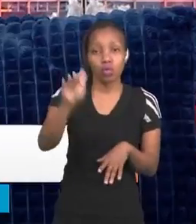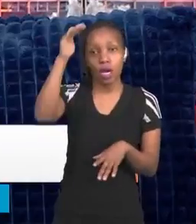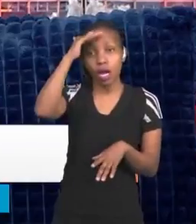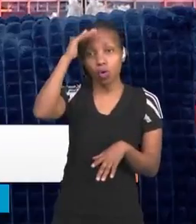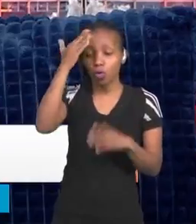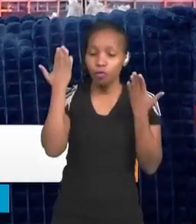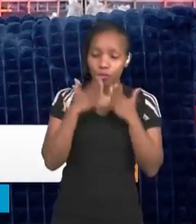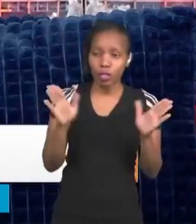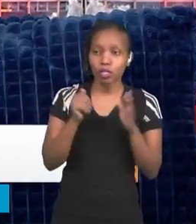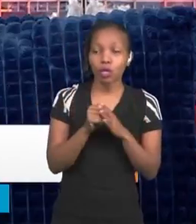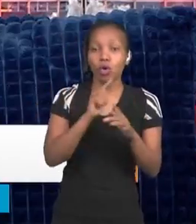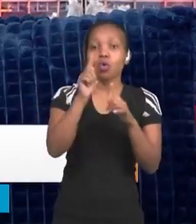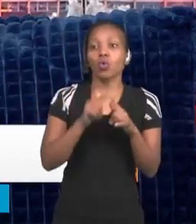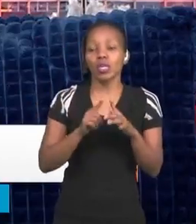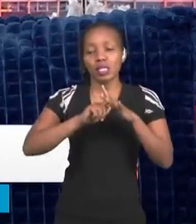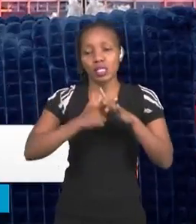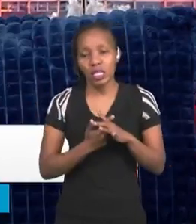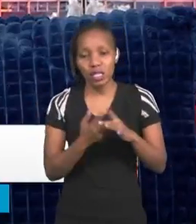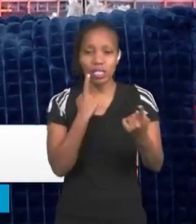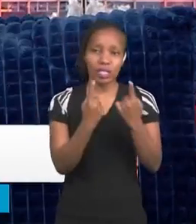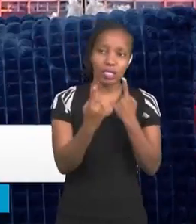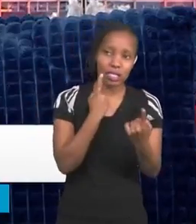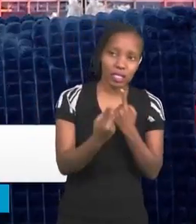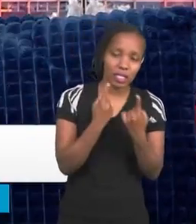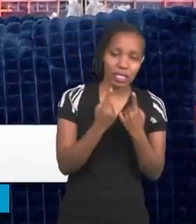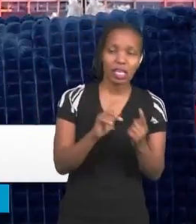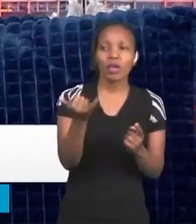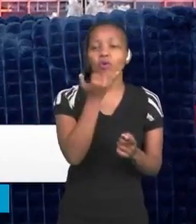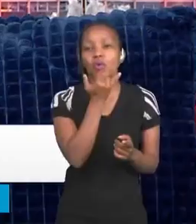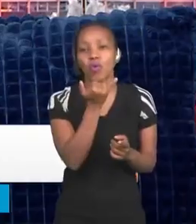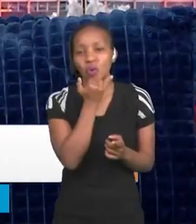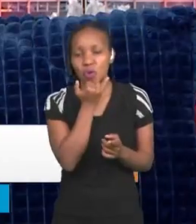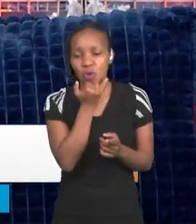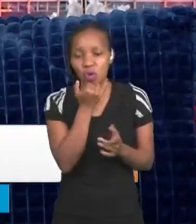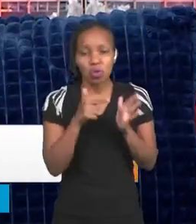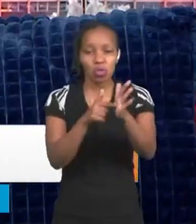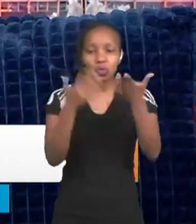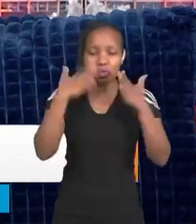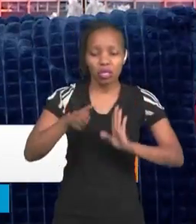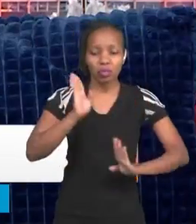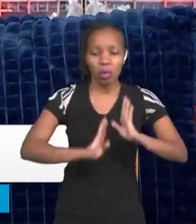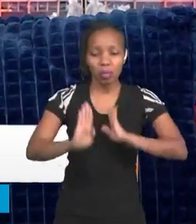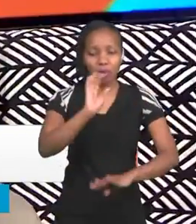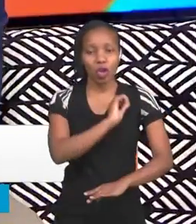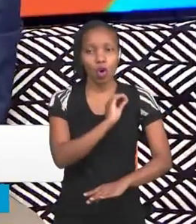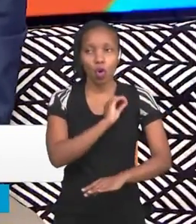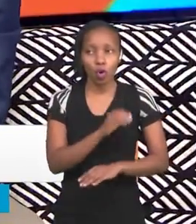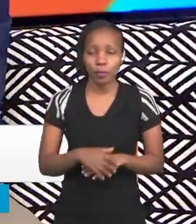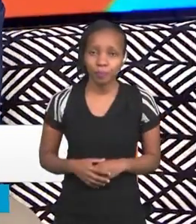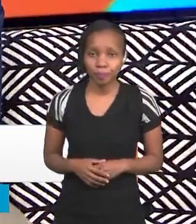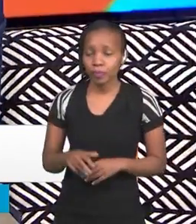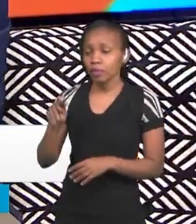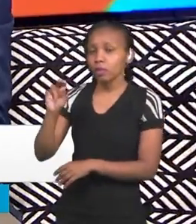time you begin to tell them how wrong it is, you had already endorsed it by your behavior. Absolutely. Yeah. Absolutely. Now, as